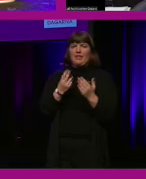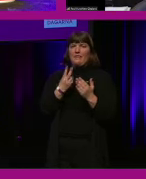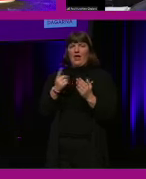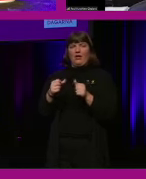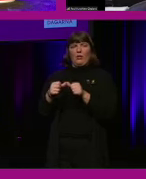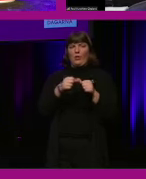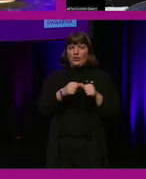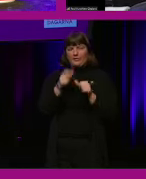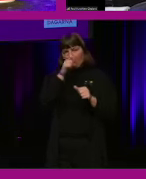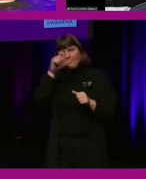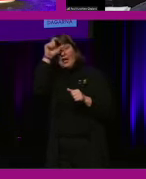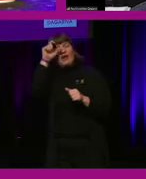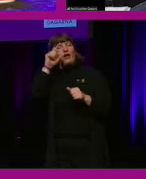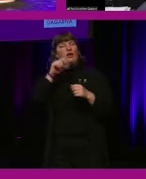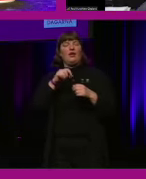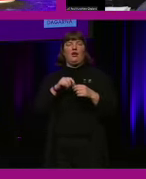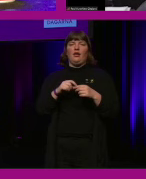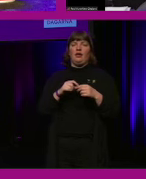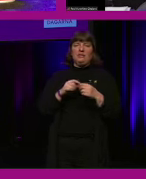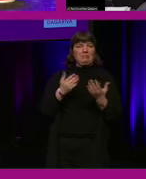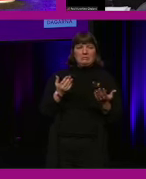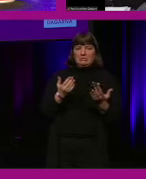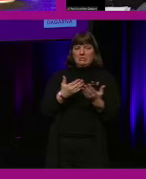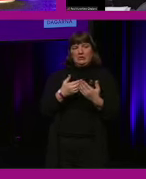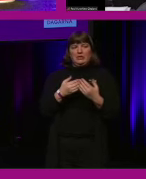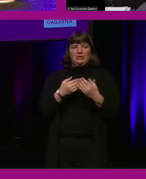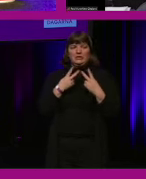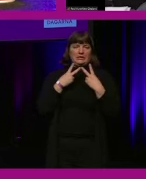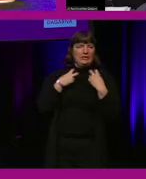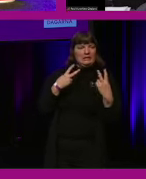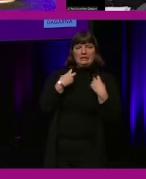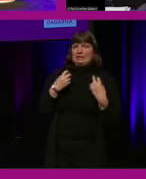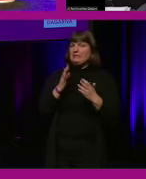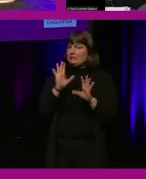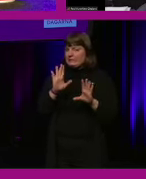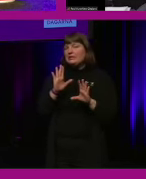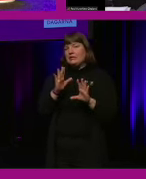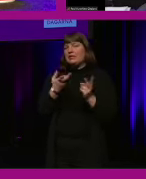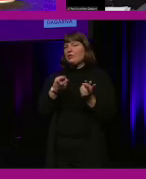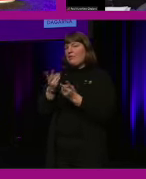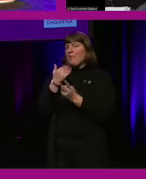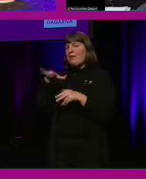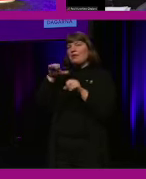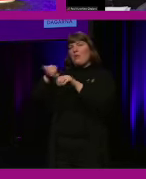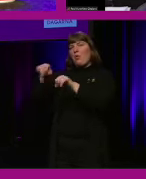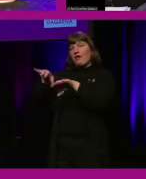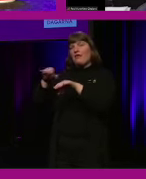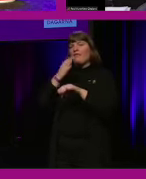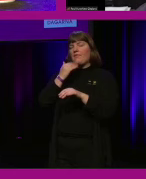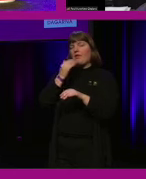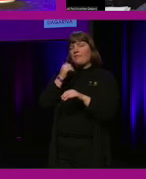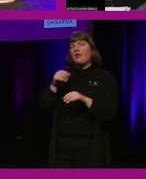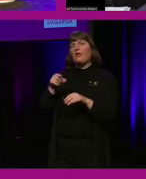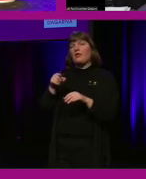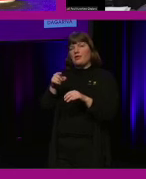unionists or large numbers of noisy demonstrators. In a democracy, those most affected by the abuse